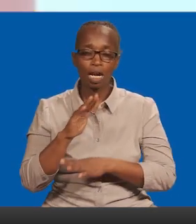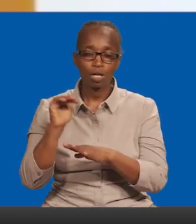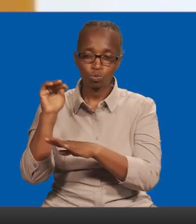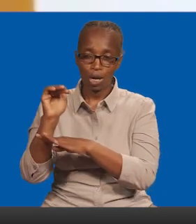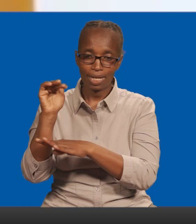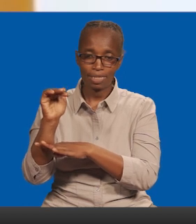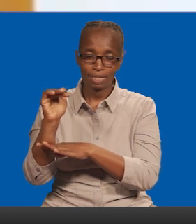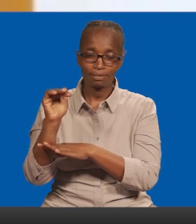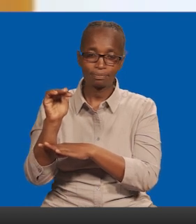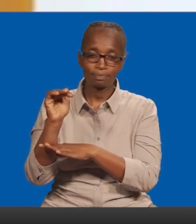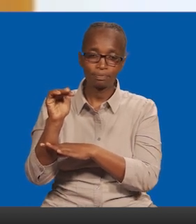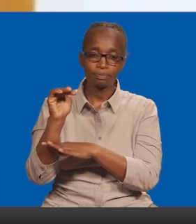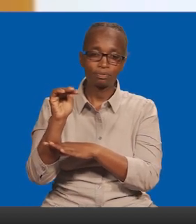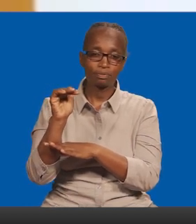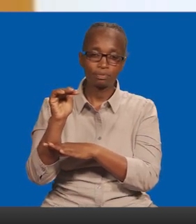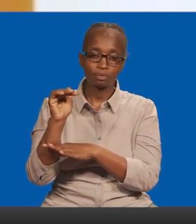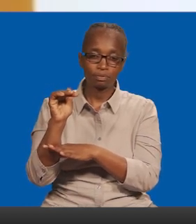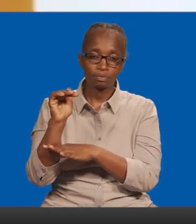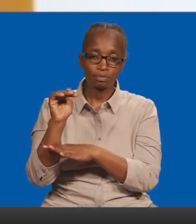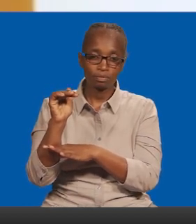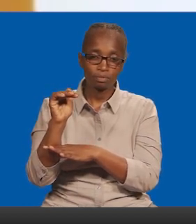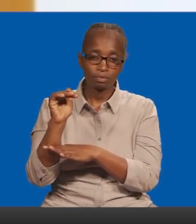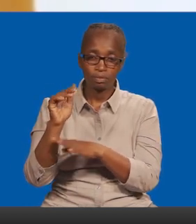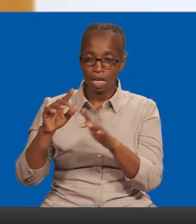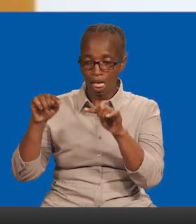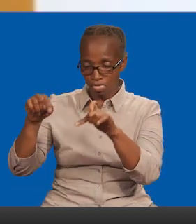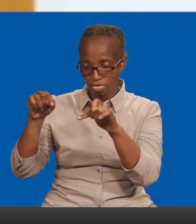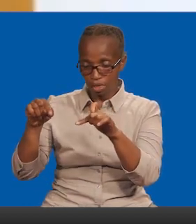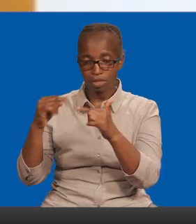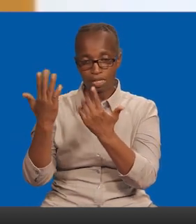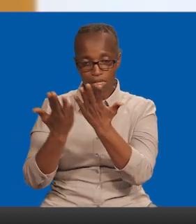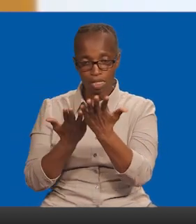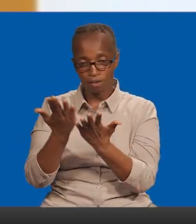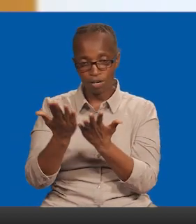And therefore, I would request that this